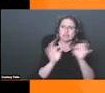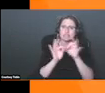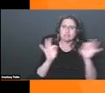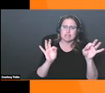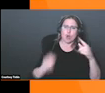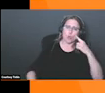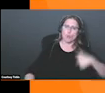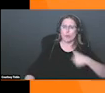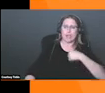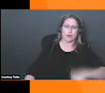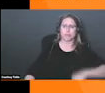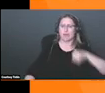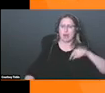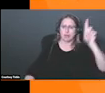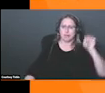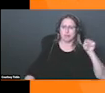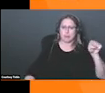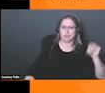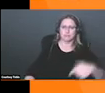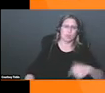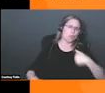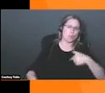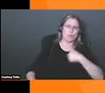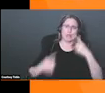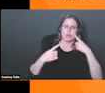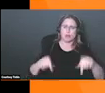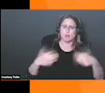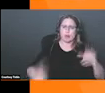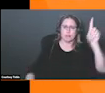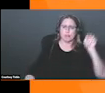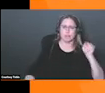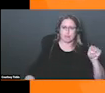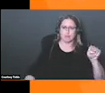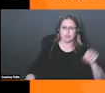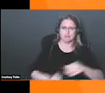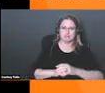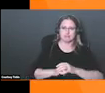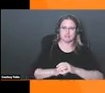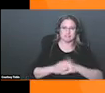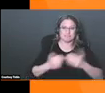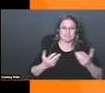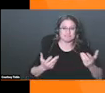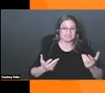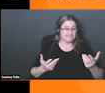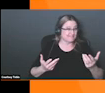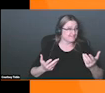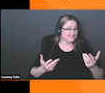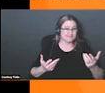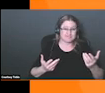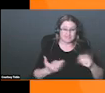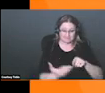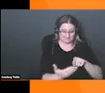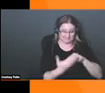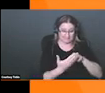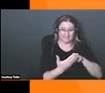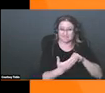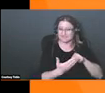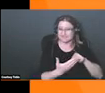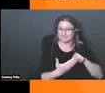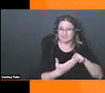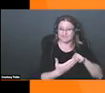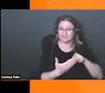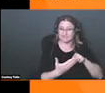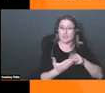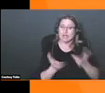say we are this, we've accomplished this, and they just stop meaning anything. So in a proposal, this is a